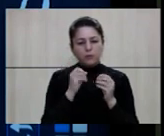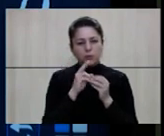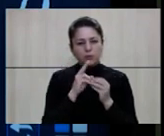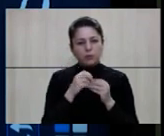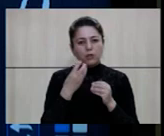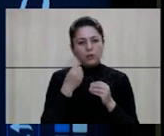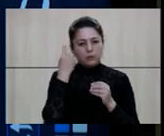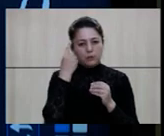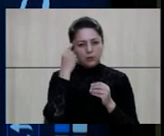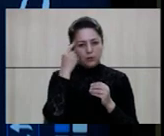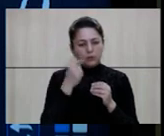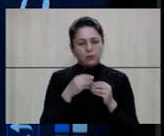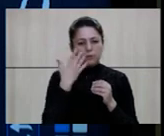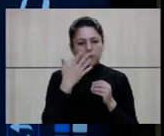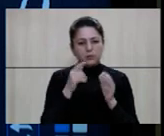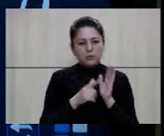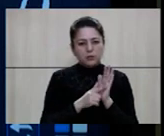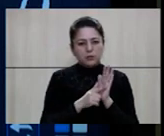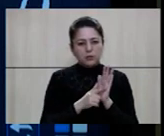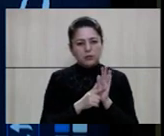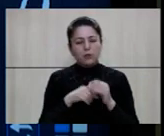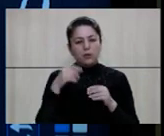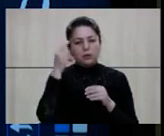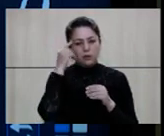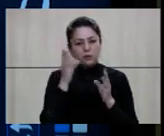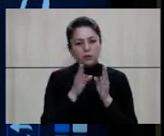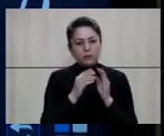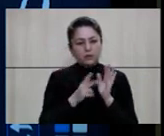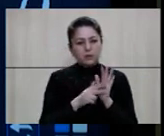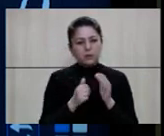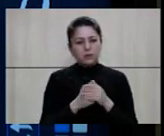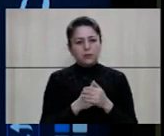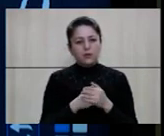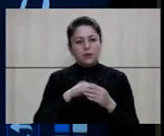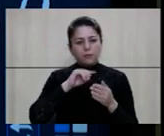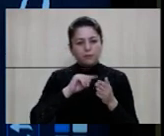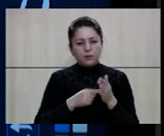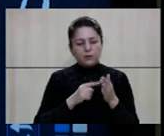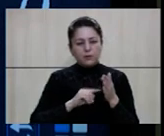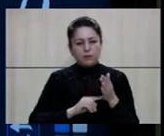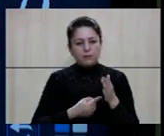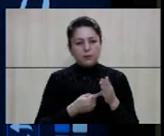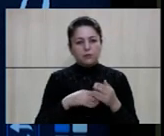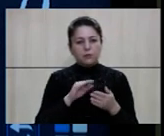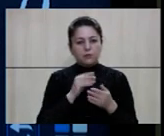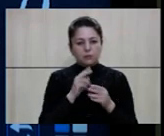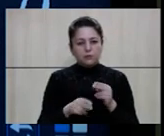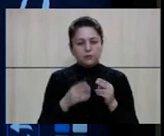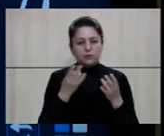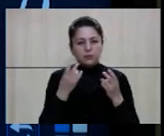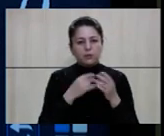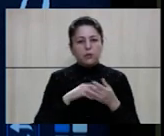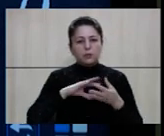bir dilda. 5 7, dildagi bilan 8. Virgulni tagiga virgulni tushiramiz.